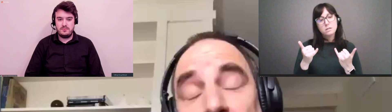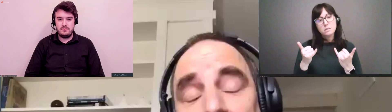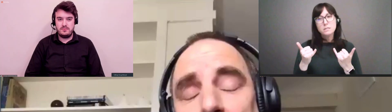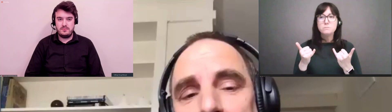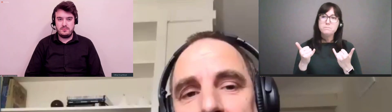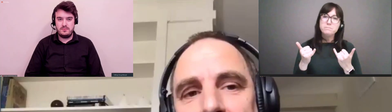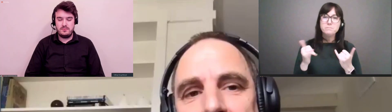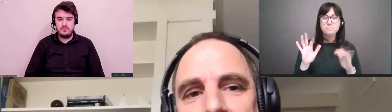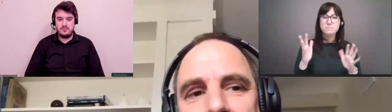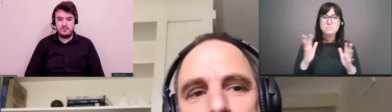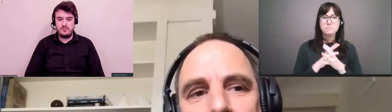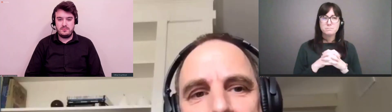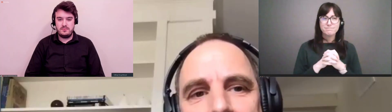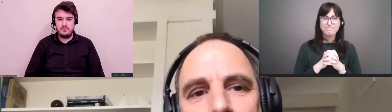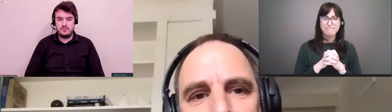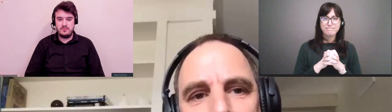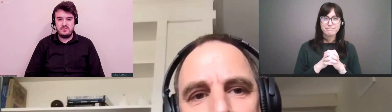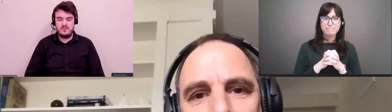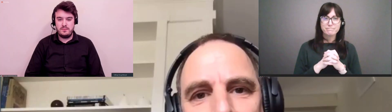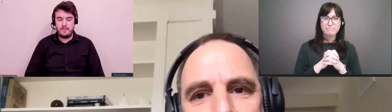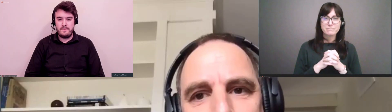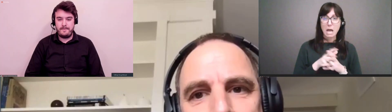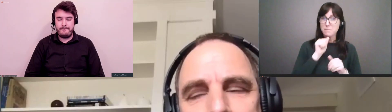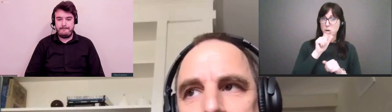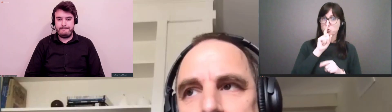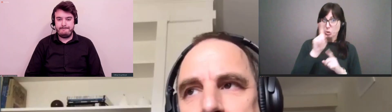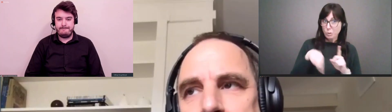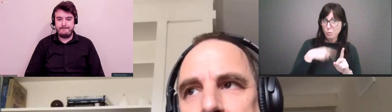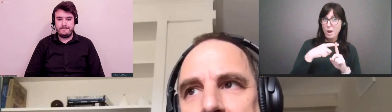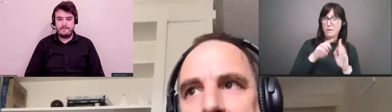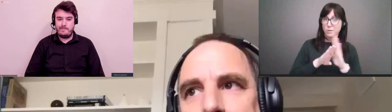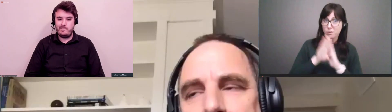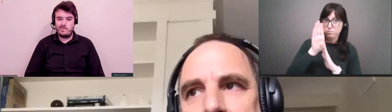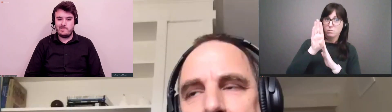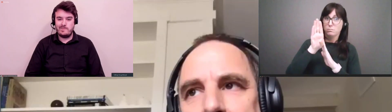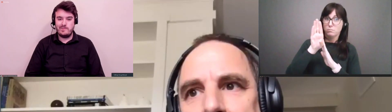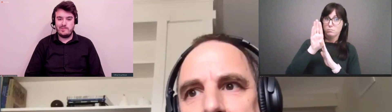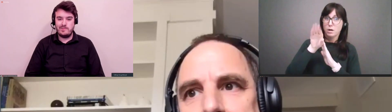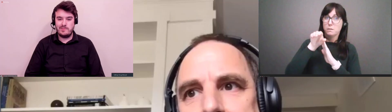I'm feeling a little bit uncertain about exactly when that date's going to happen.